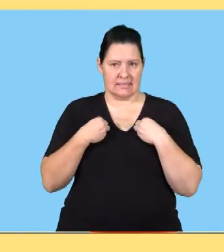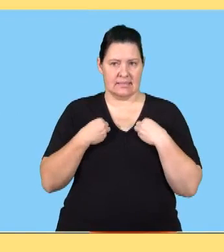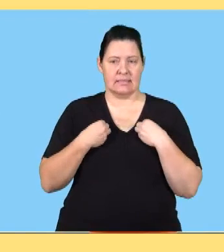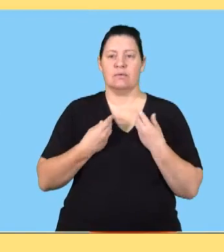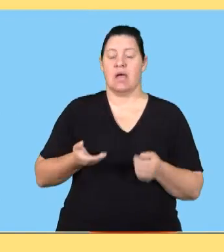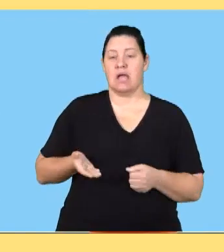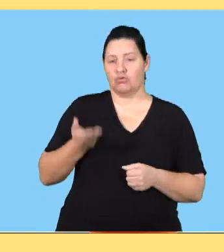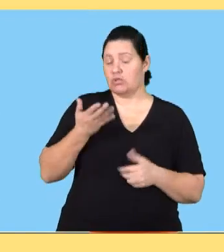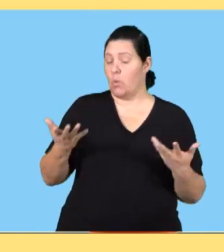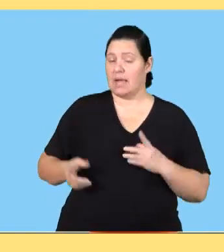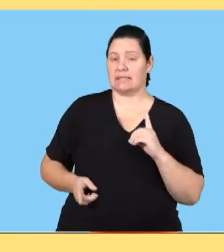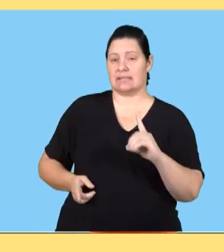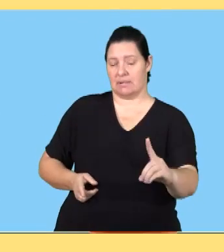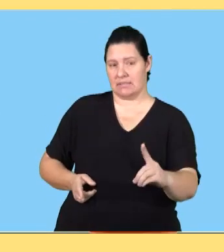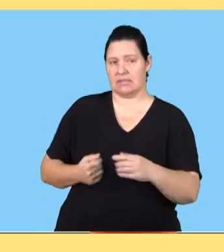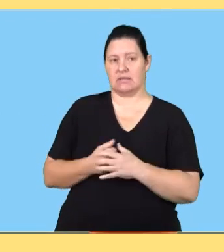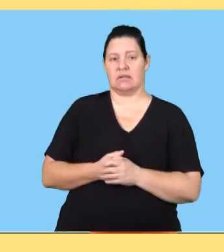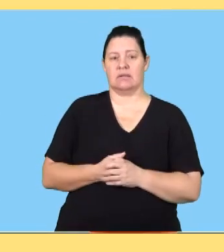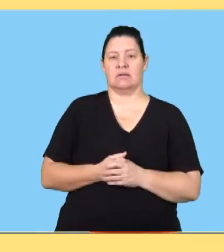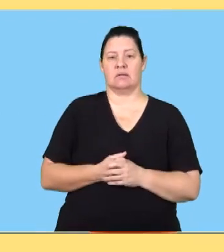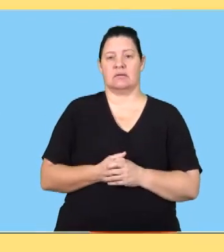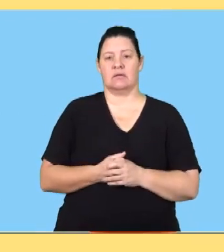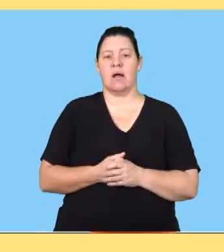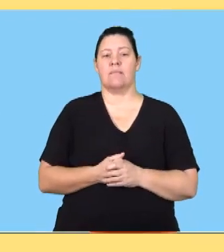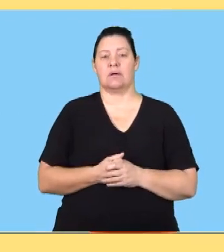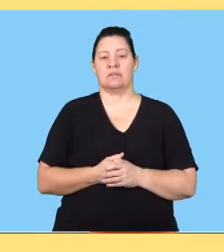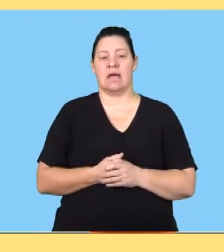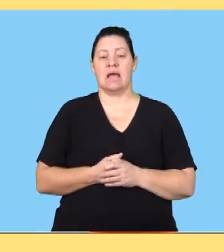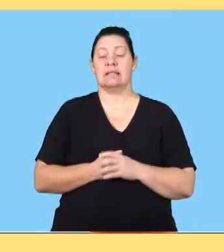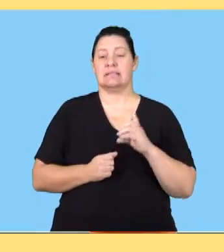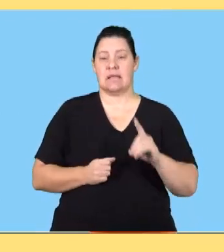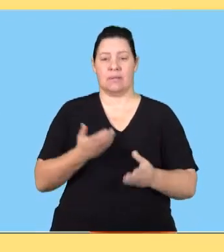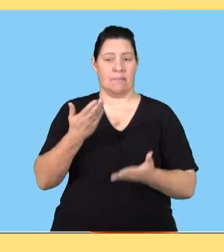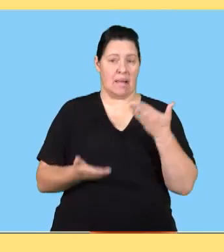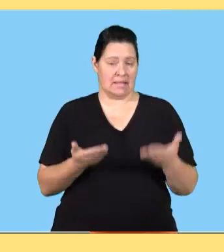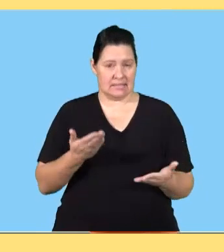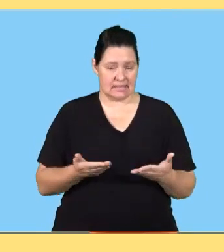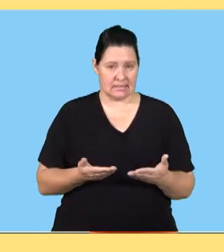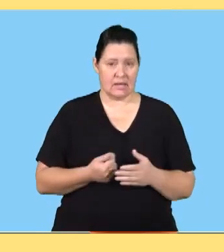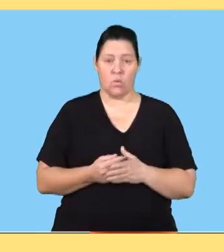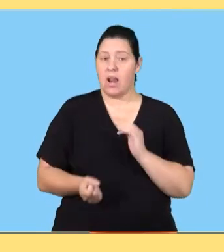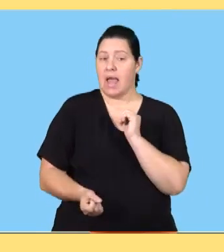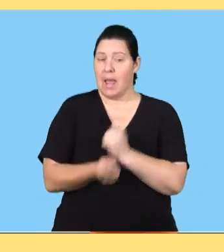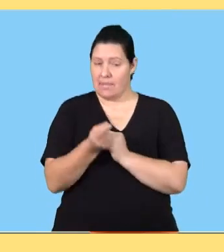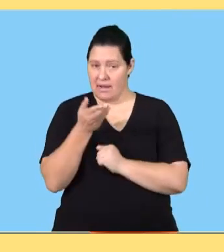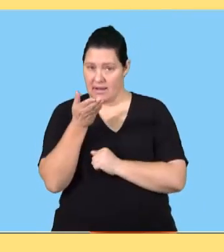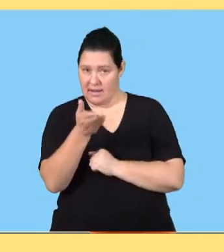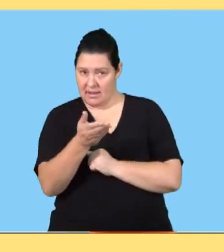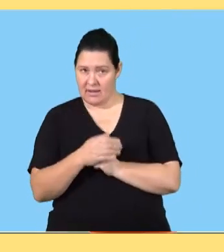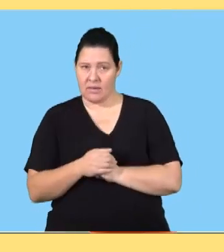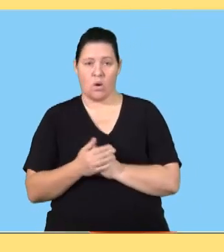which increases on the debit side. So I'm going to take my debit balance, which will appear